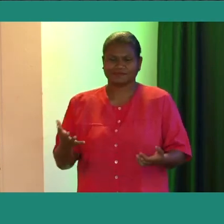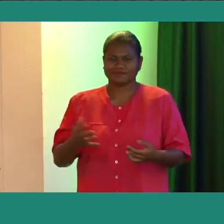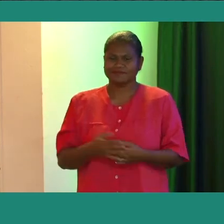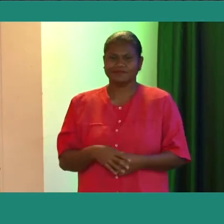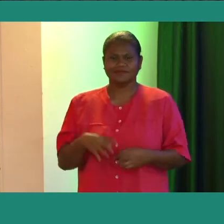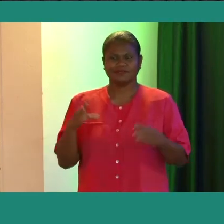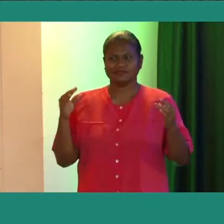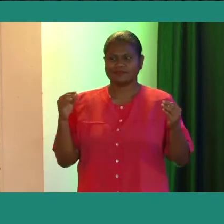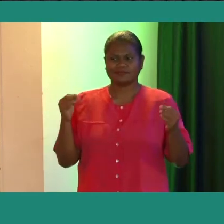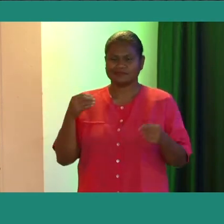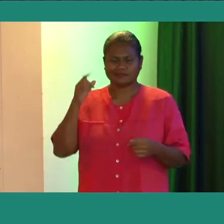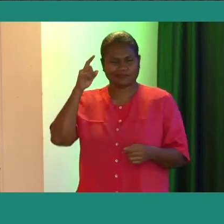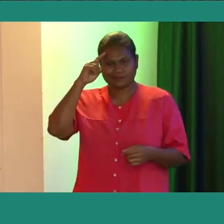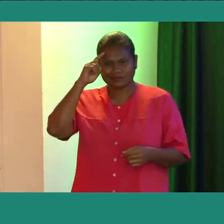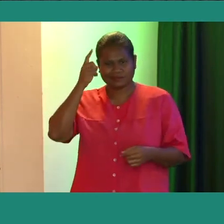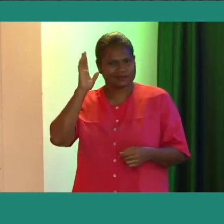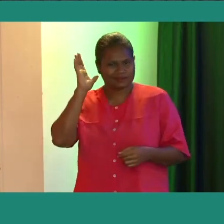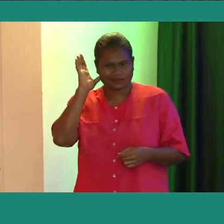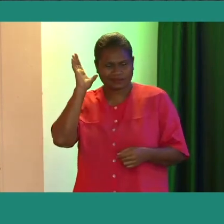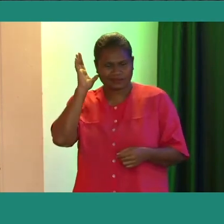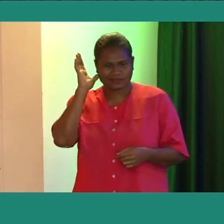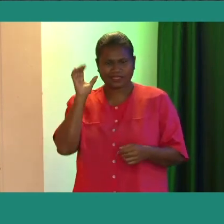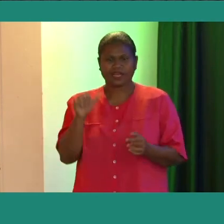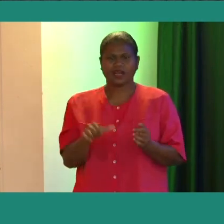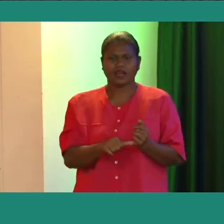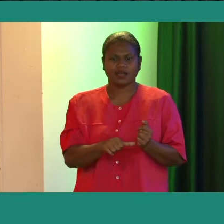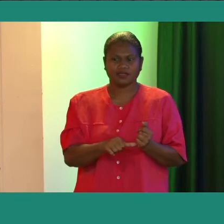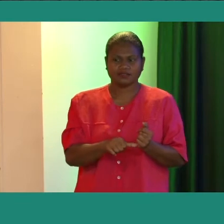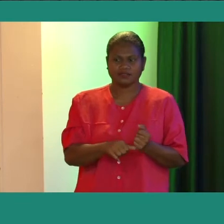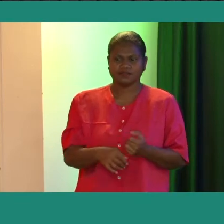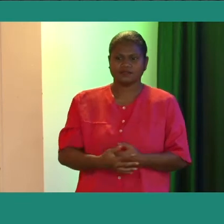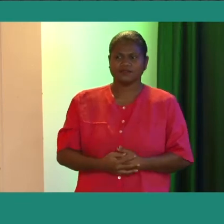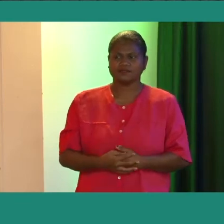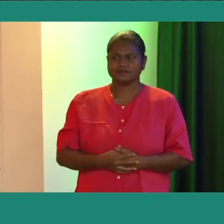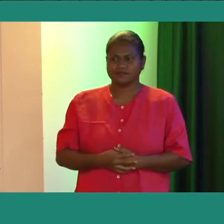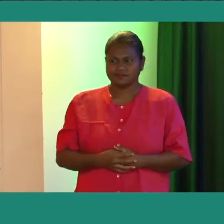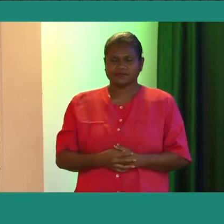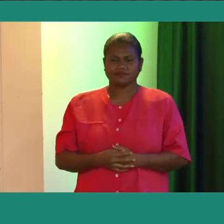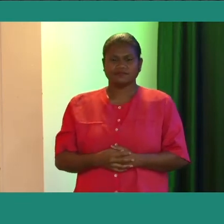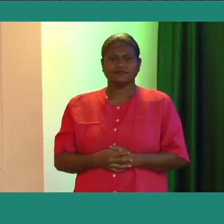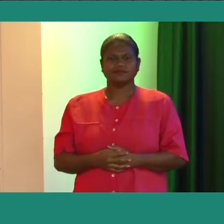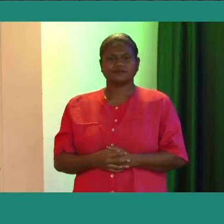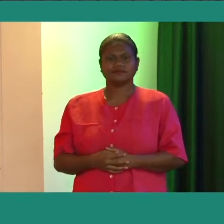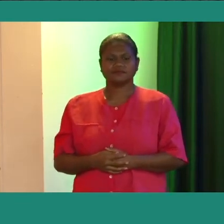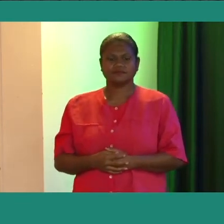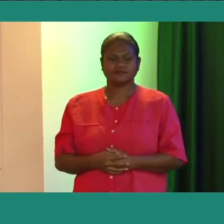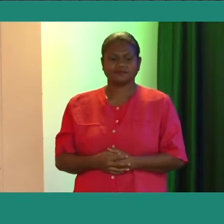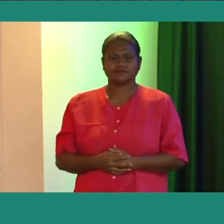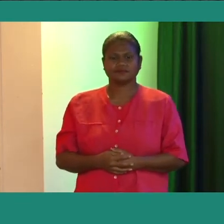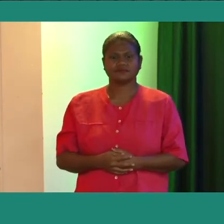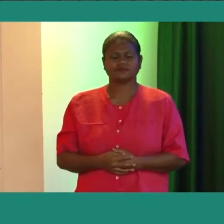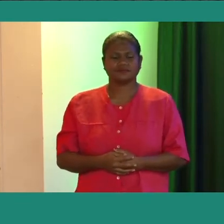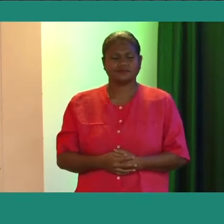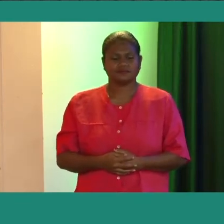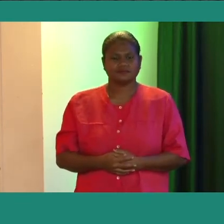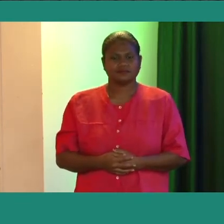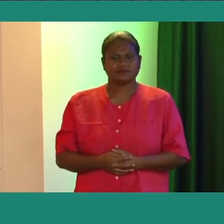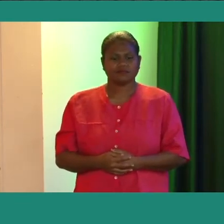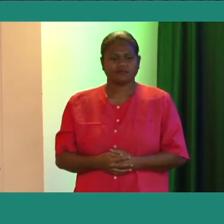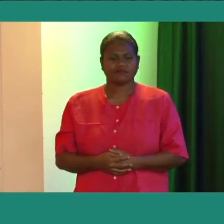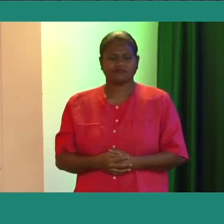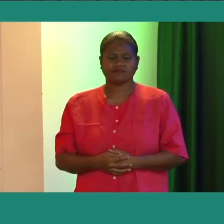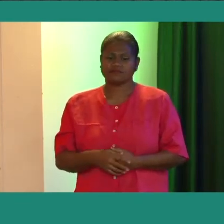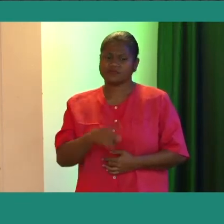clearly, so we're having a difficult time hearing you. But did you just finish what you say, or would you like to